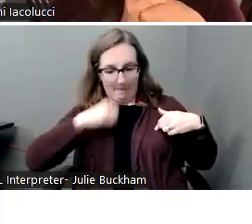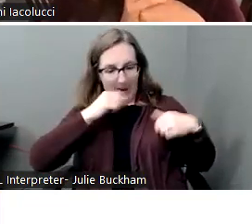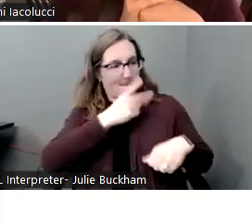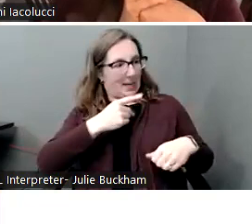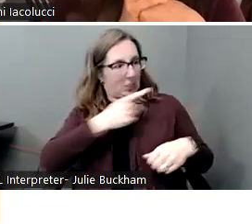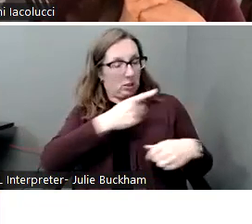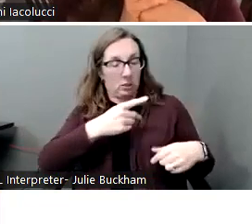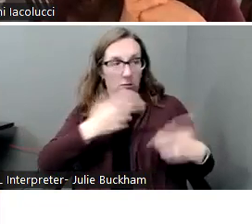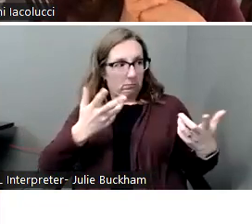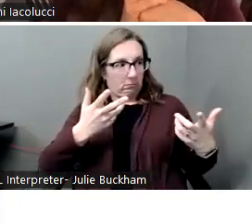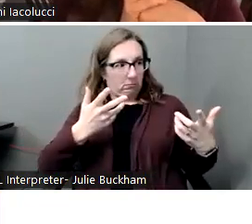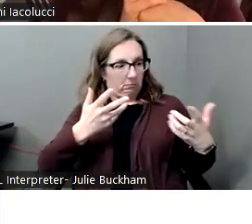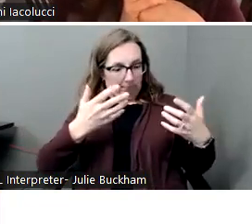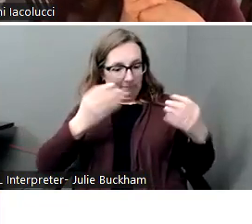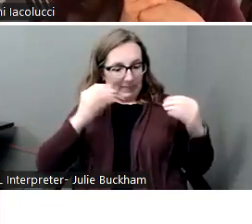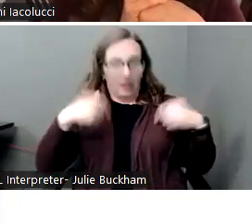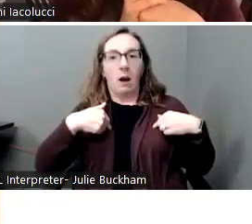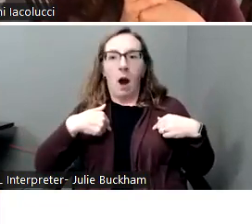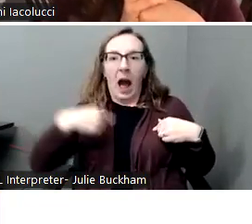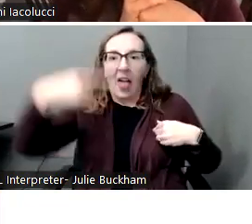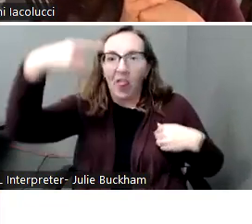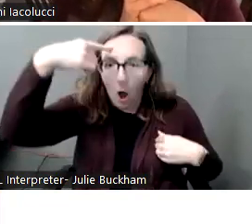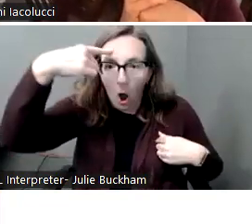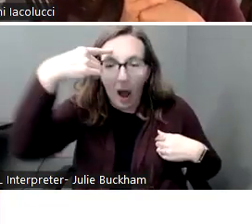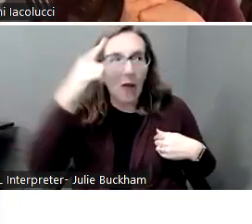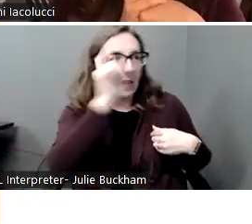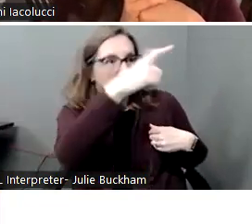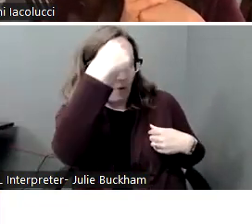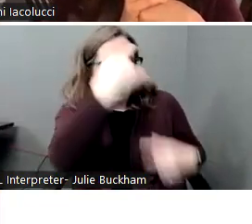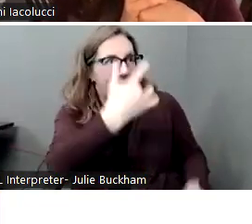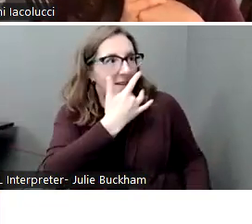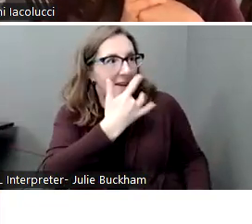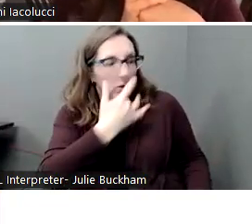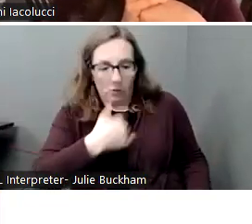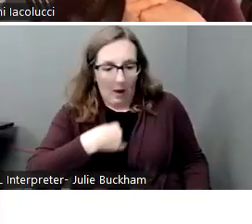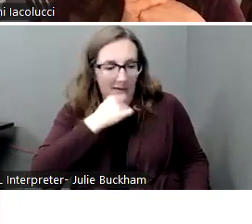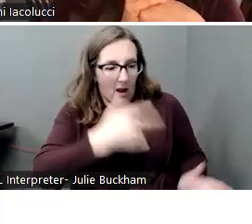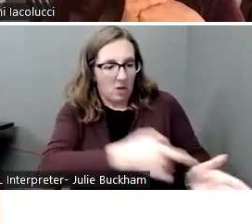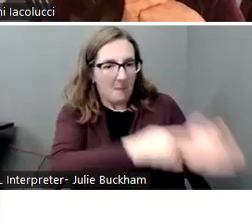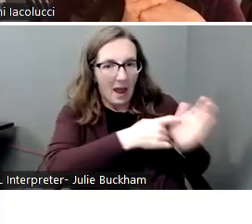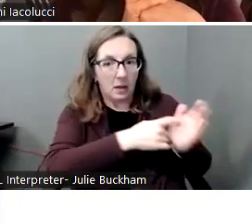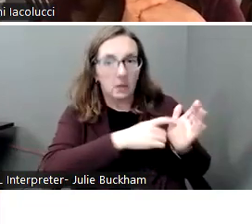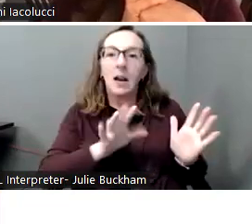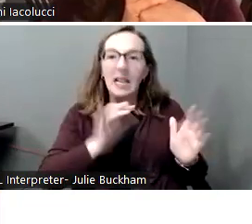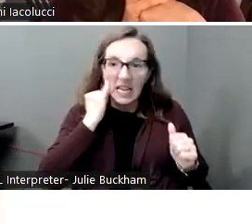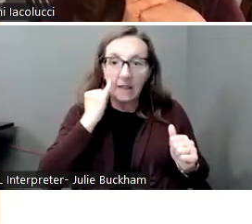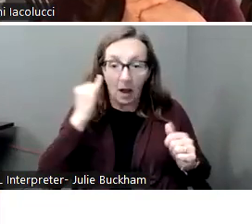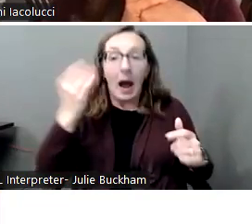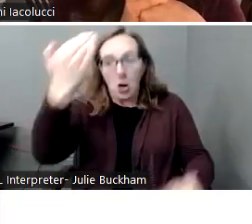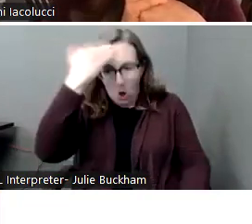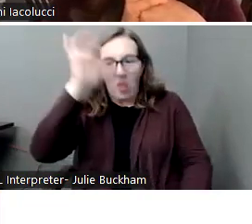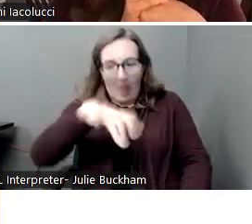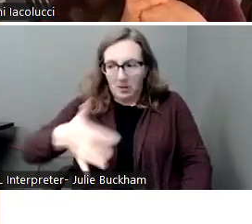demanded it. I thought I was asking for a favor at that point. So the whole situation would have ended very differently.